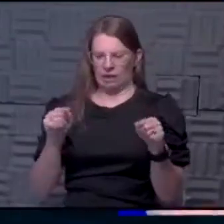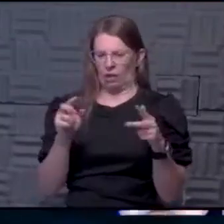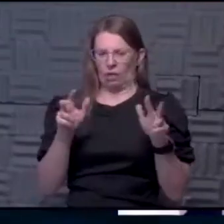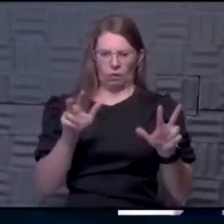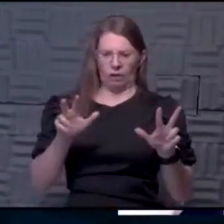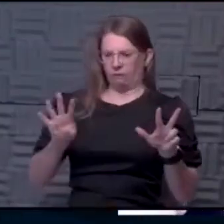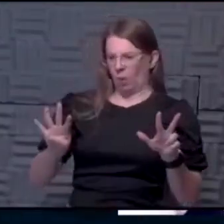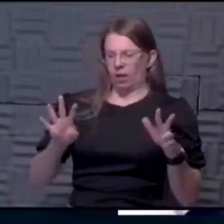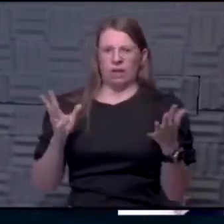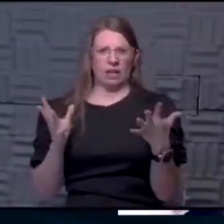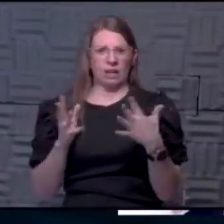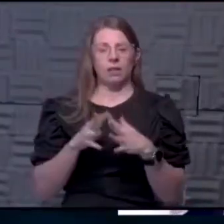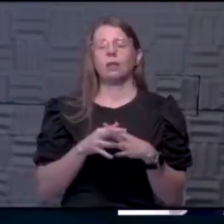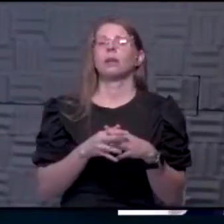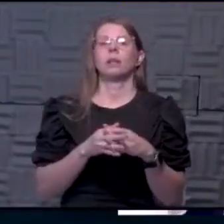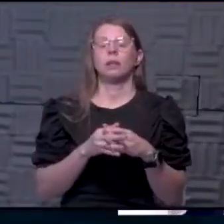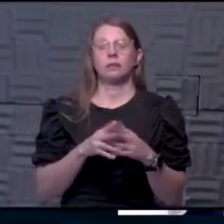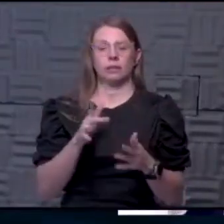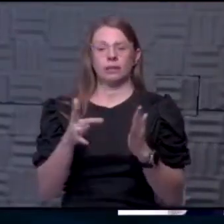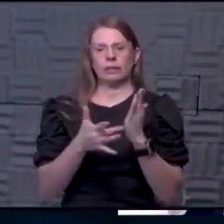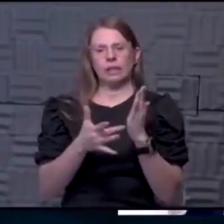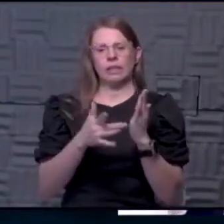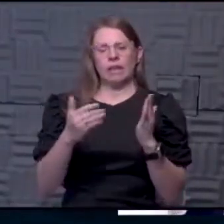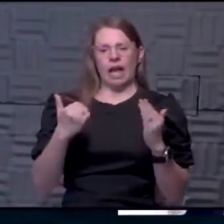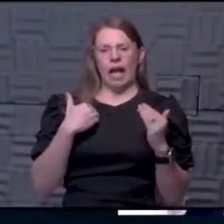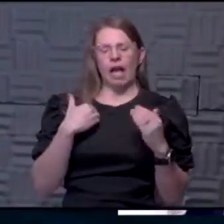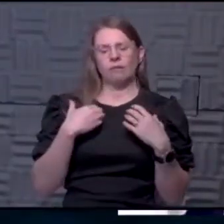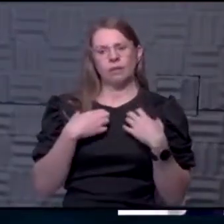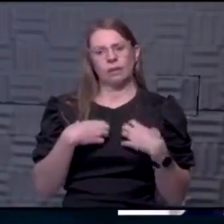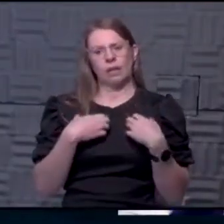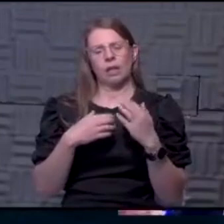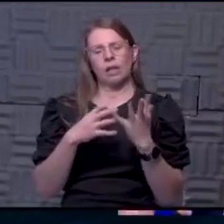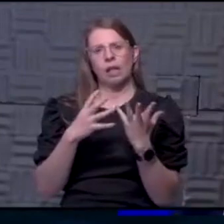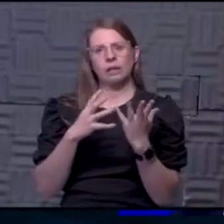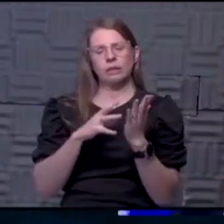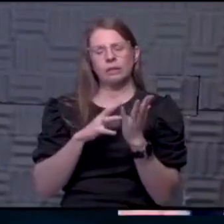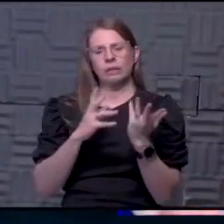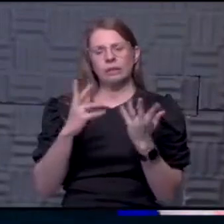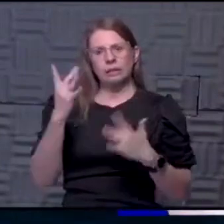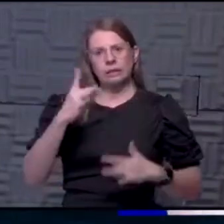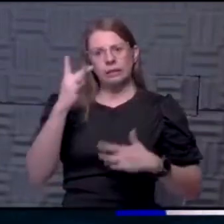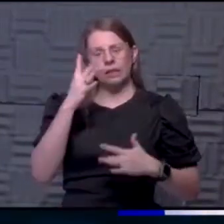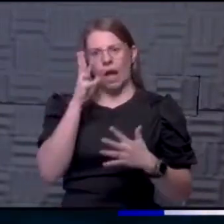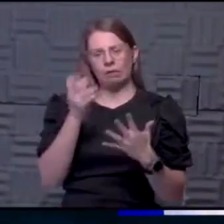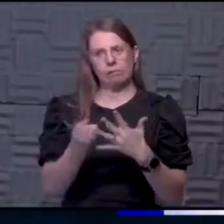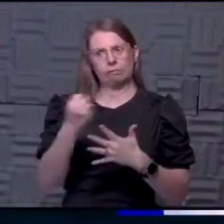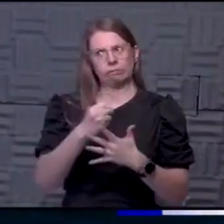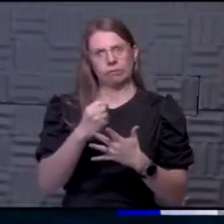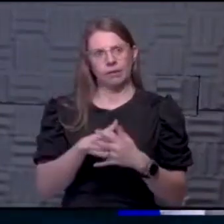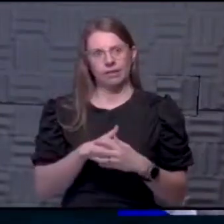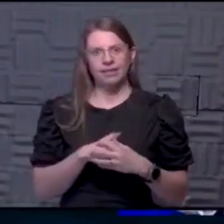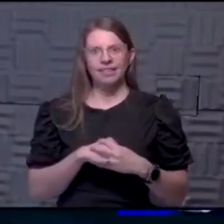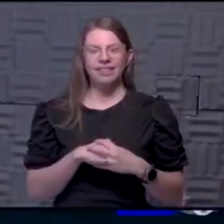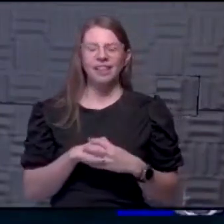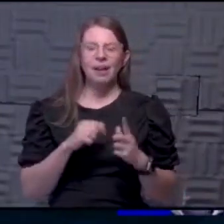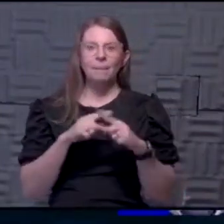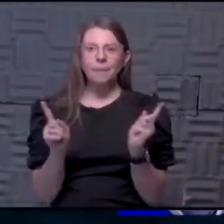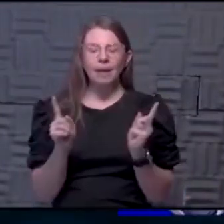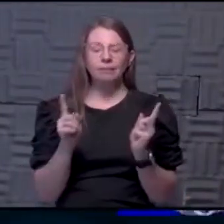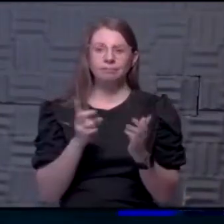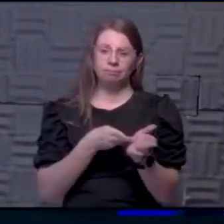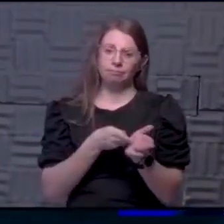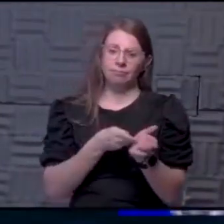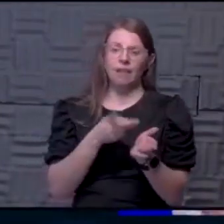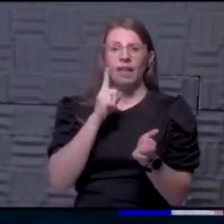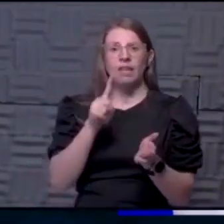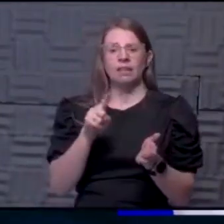population, I was thinking, well, they technically have chronic obstructive lung disease by the gold criteria, so I was just going to push them into that category. Yeah. But the truth is, I